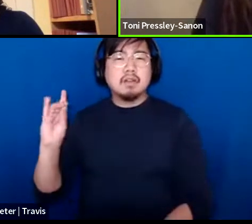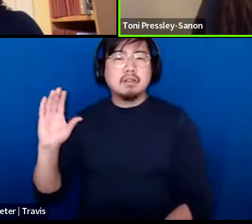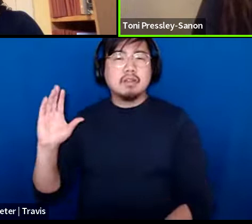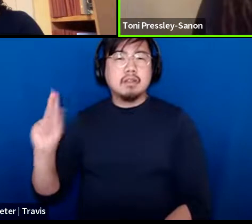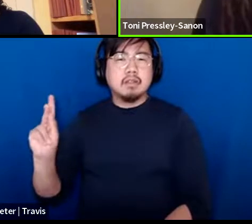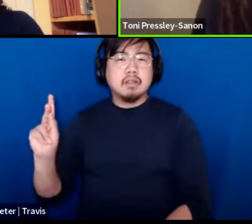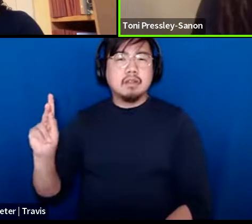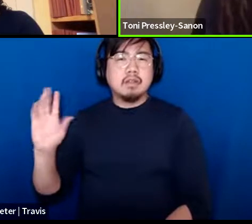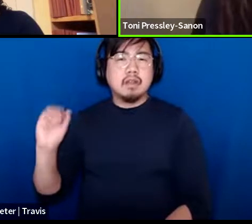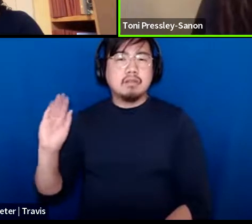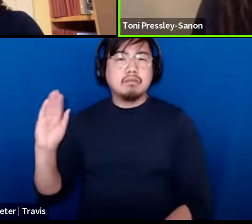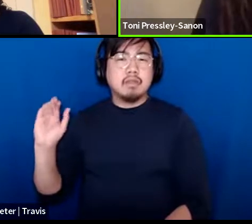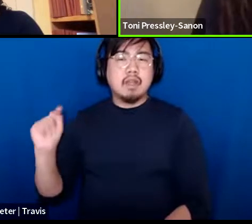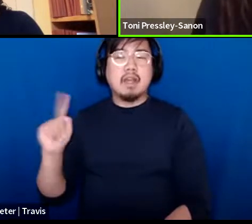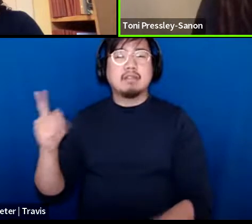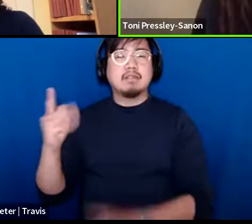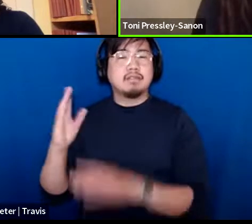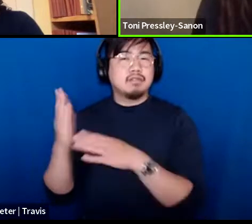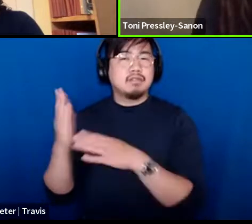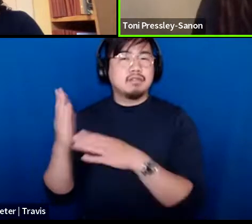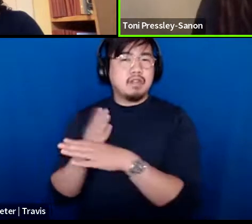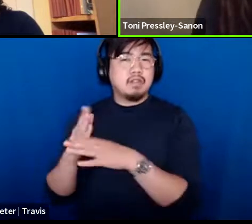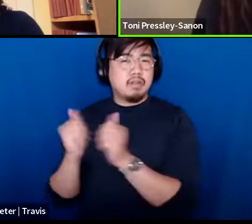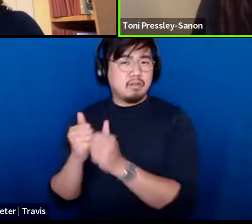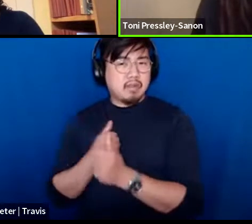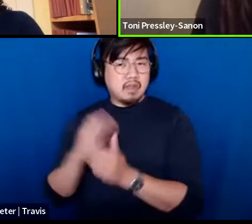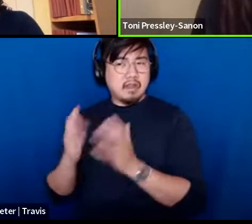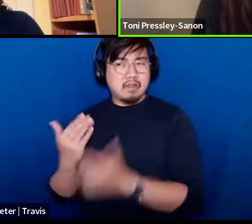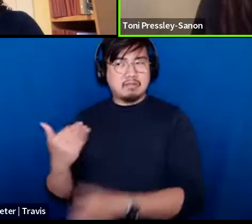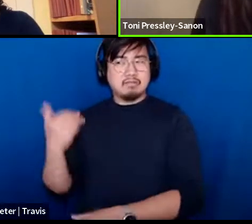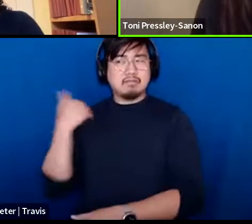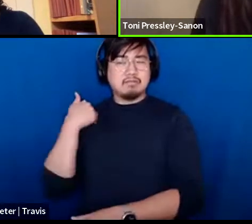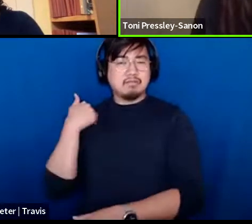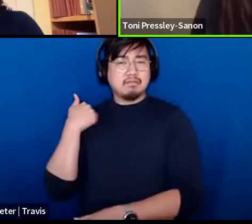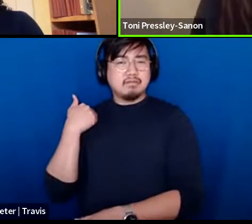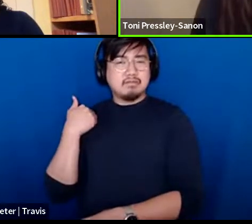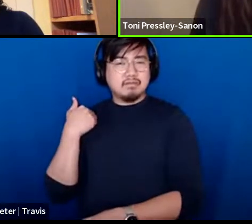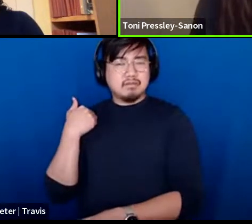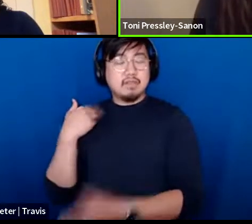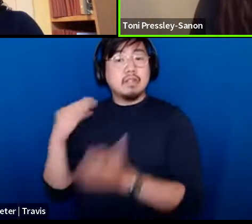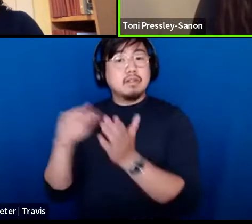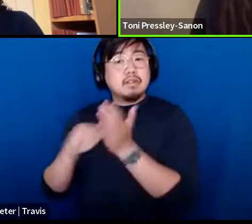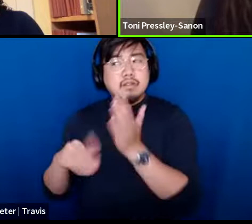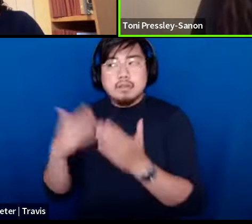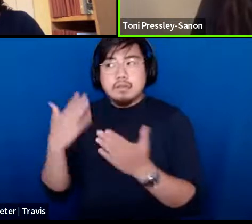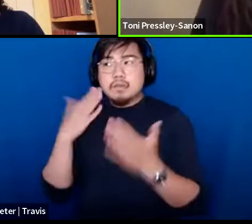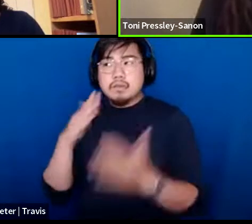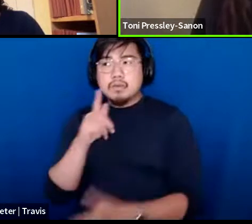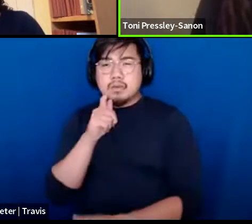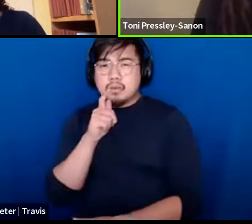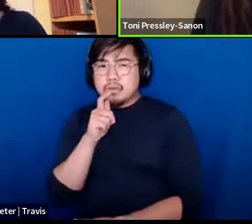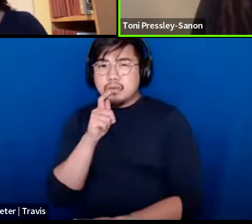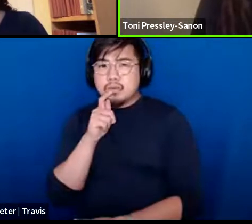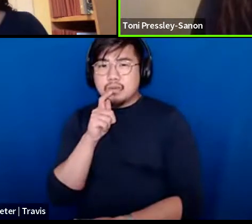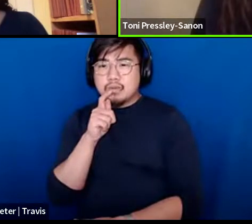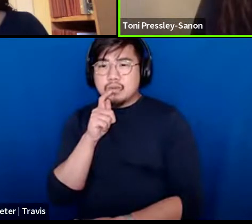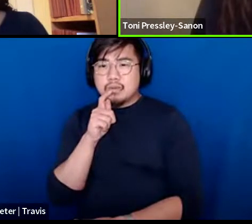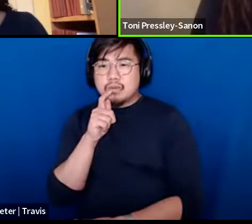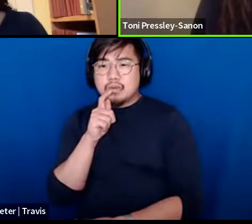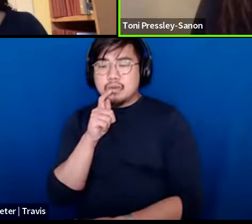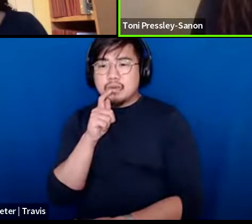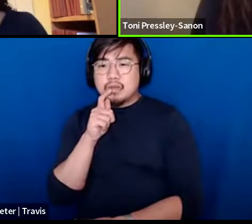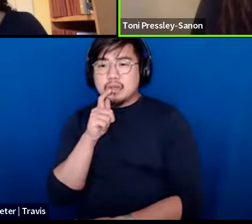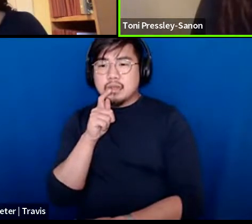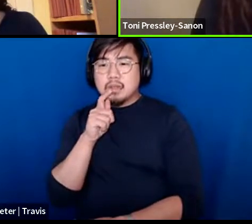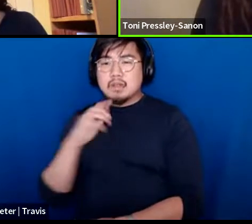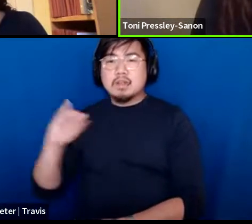I shared with my class the other day. And, you know, students don't necessarily know who